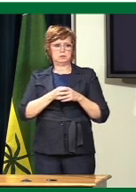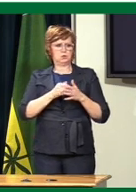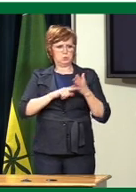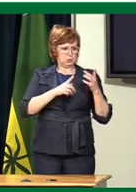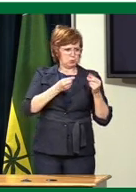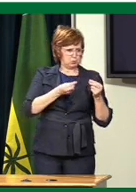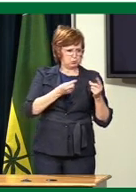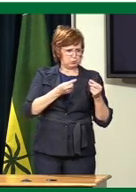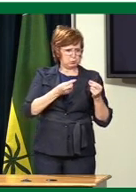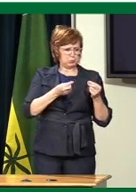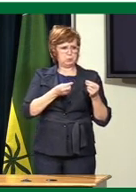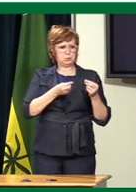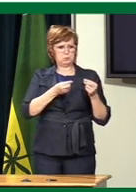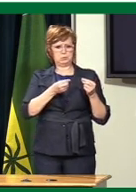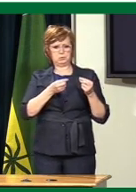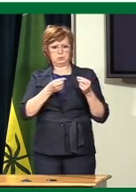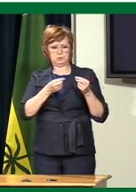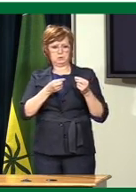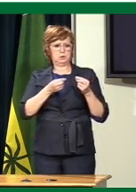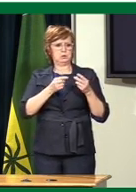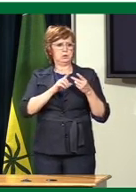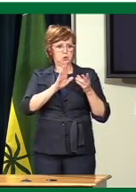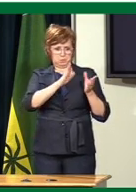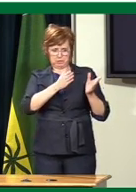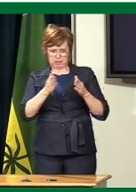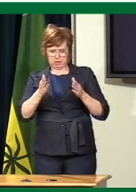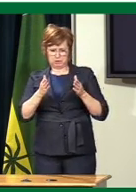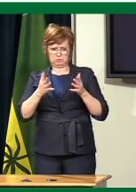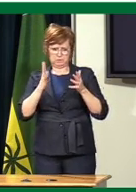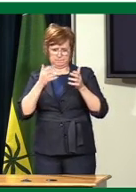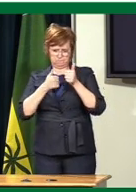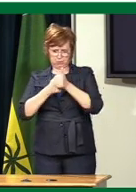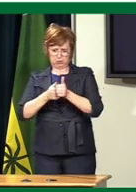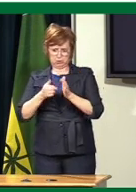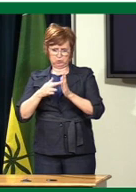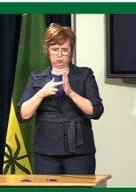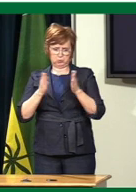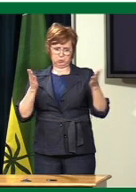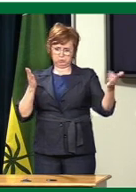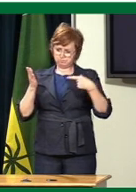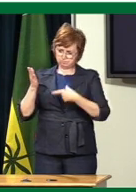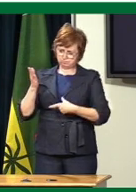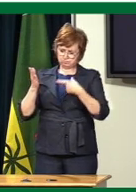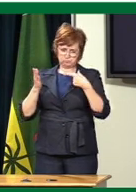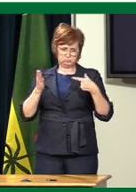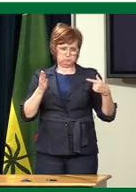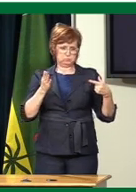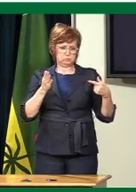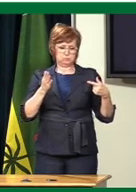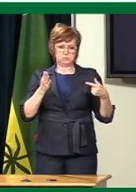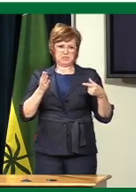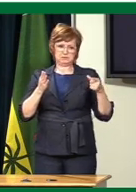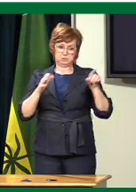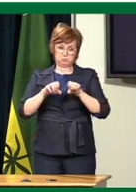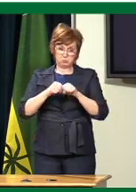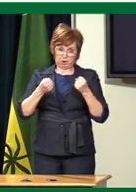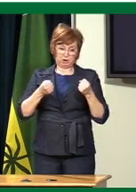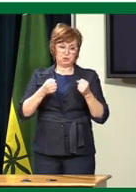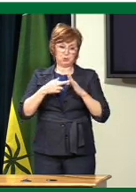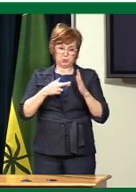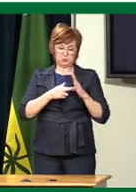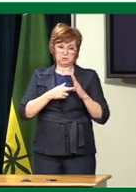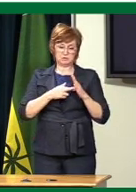doing and how what they're doing or planning would fit or not fit current public health orders, and if it was obvious that the